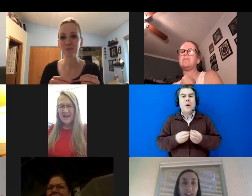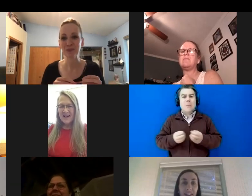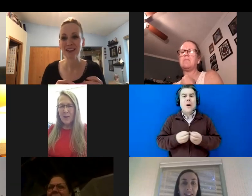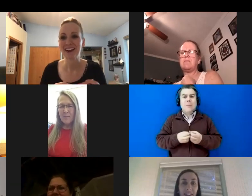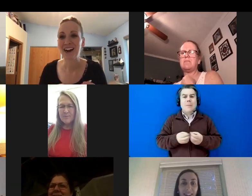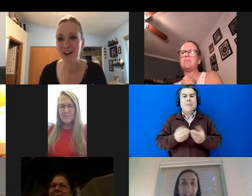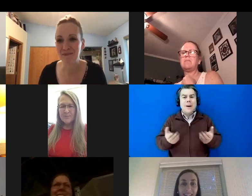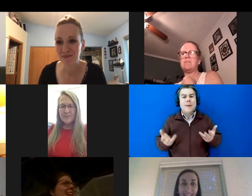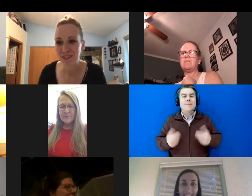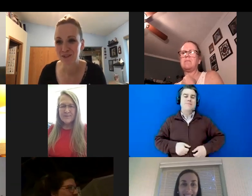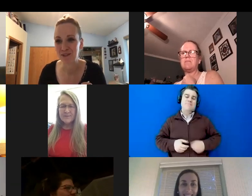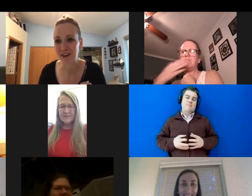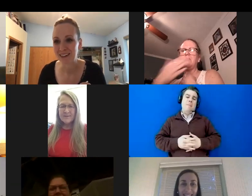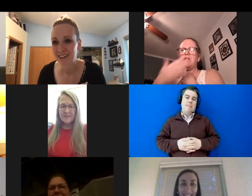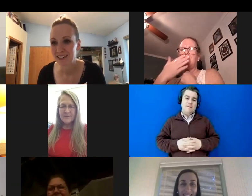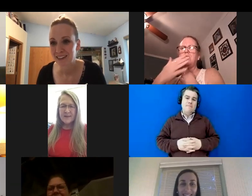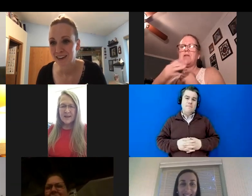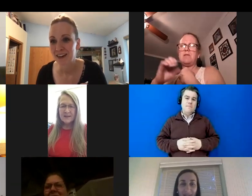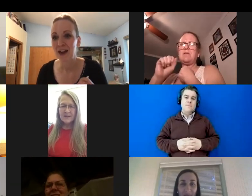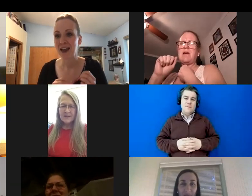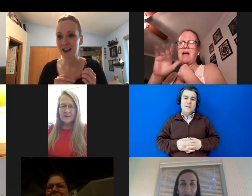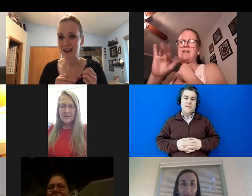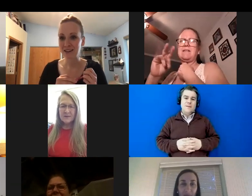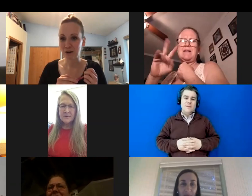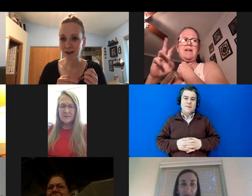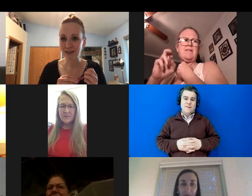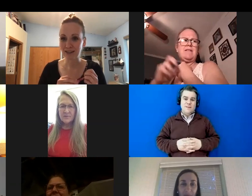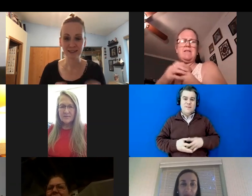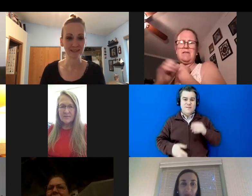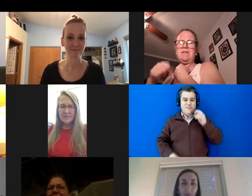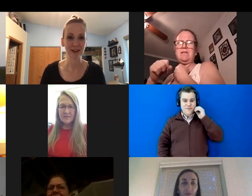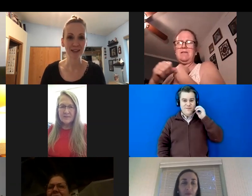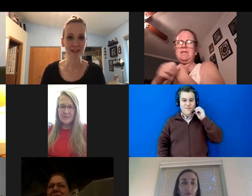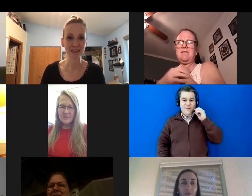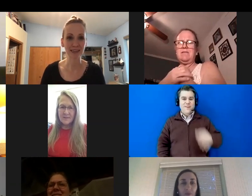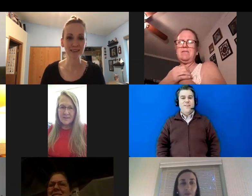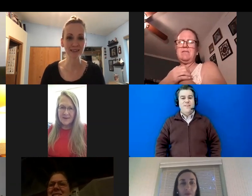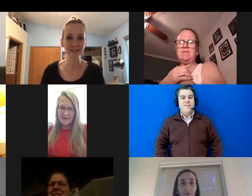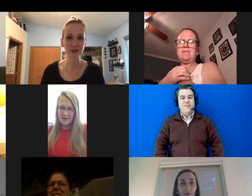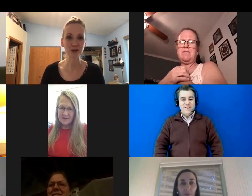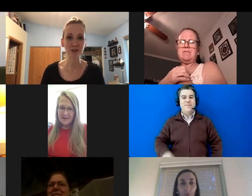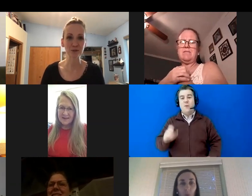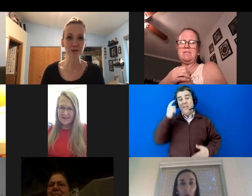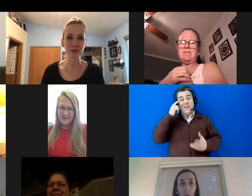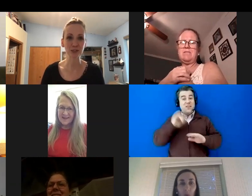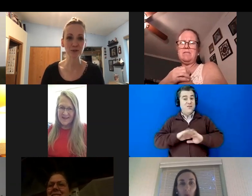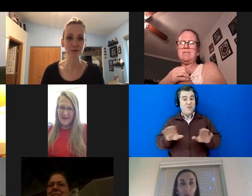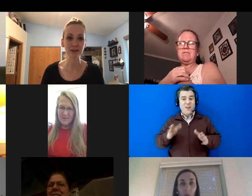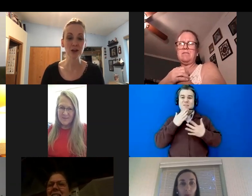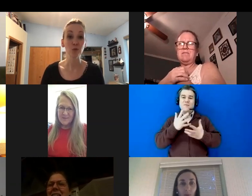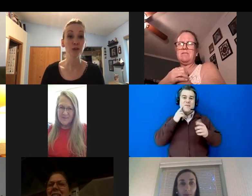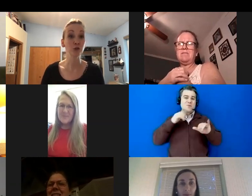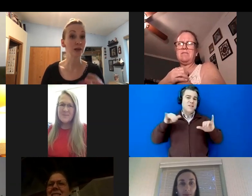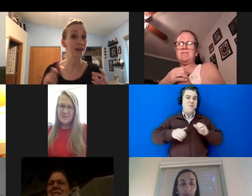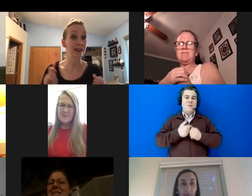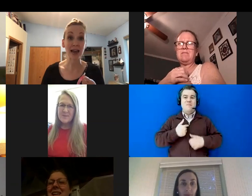So anyway, and all right, I think that's it. Thank you guys so much for sticking with me.